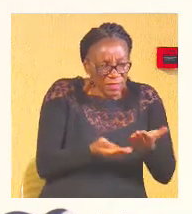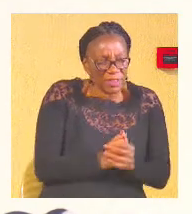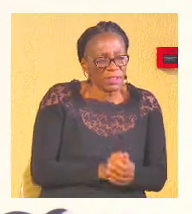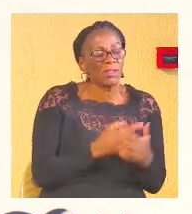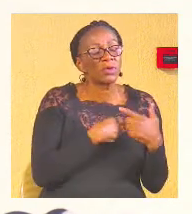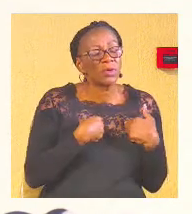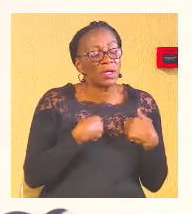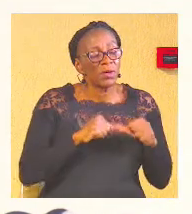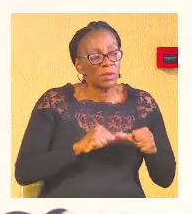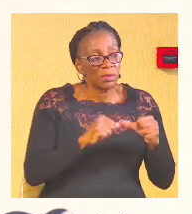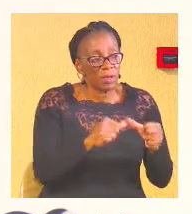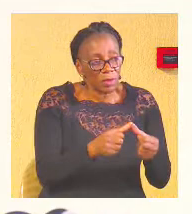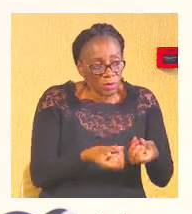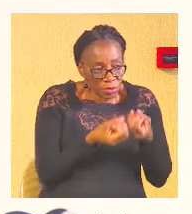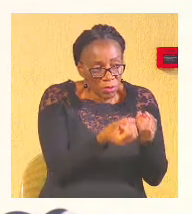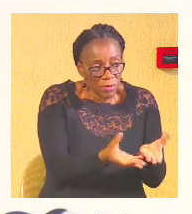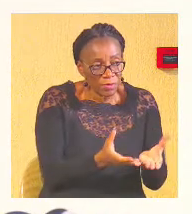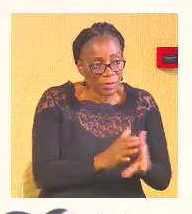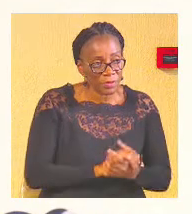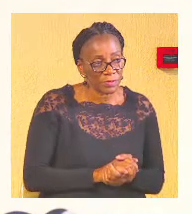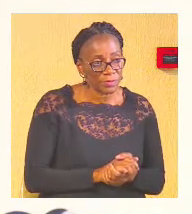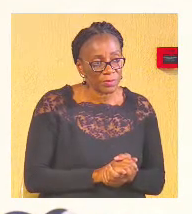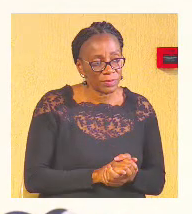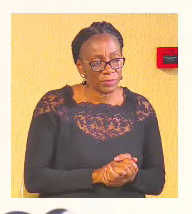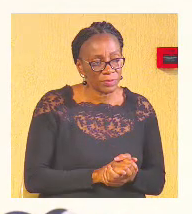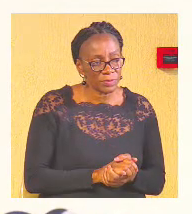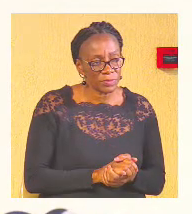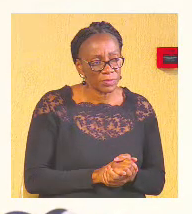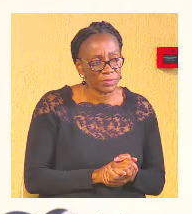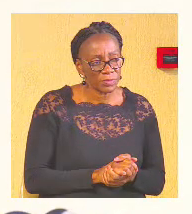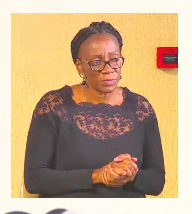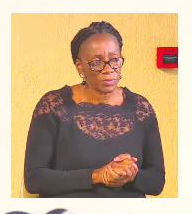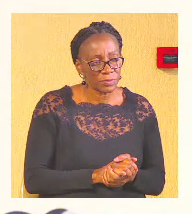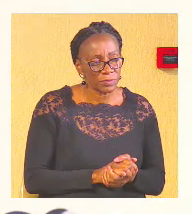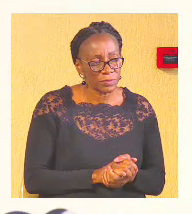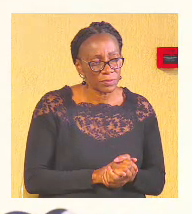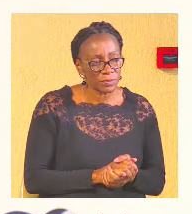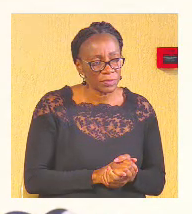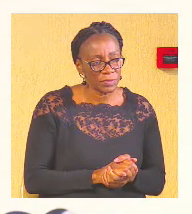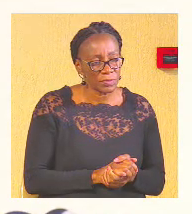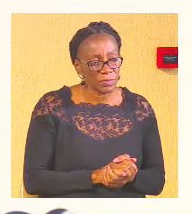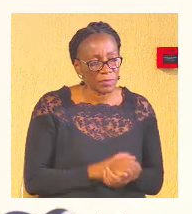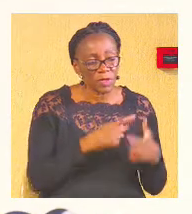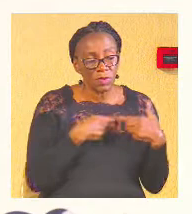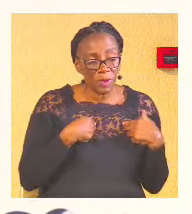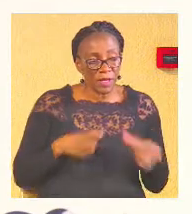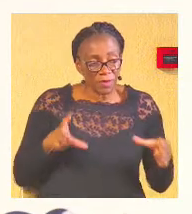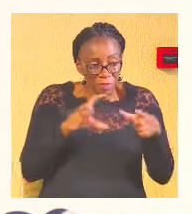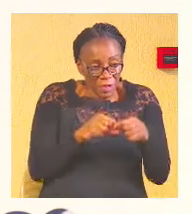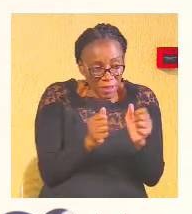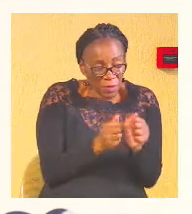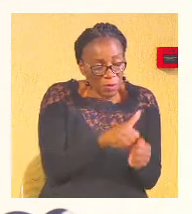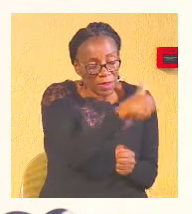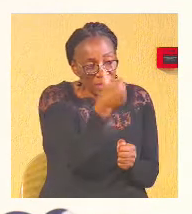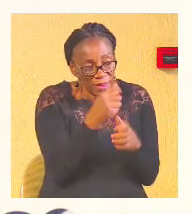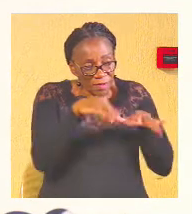may not be able to do within the public health setting. So we have partnerships with other facilities in order to support